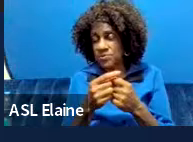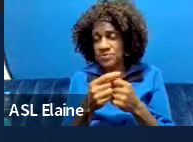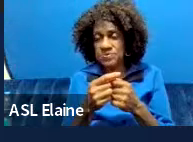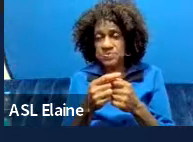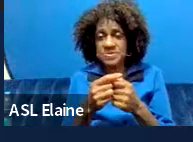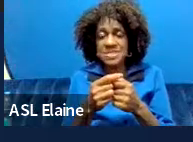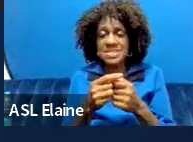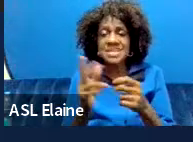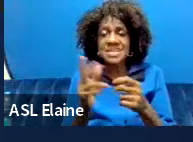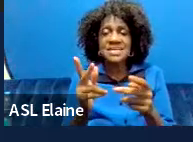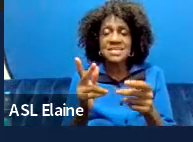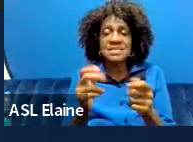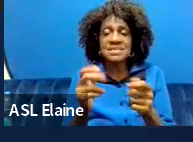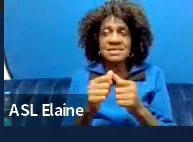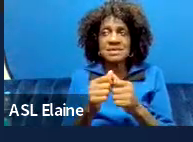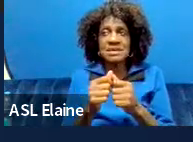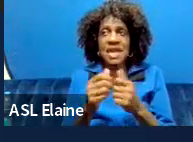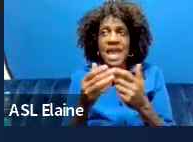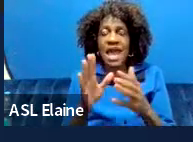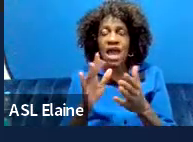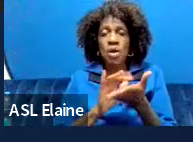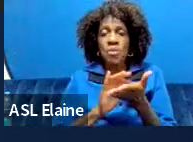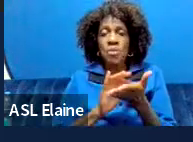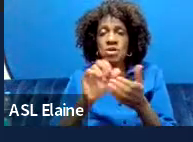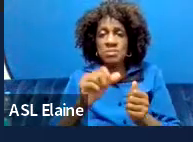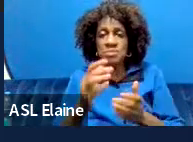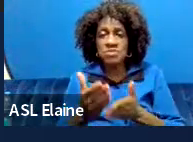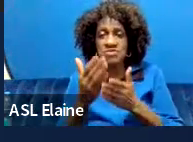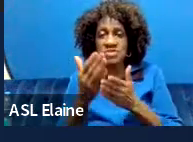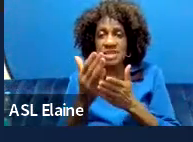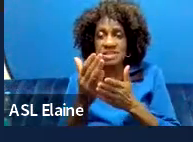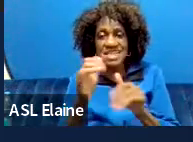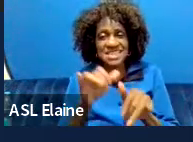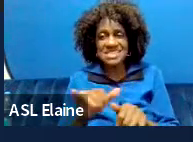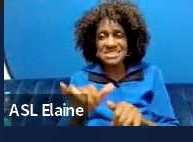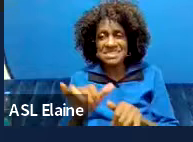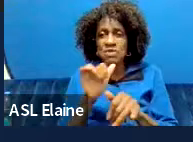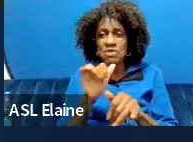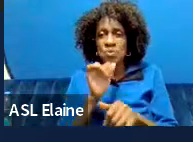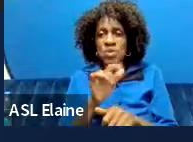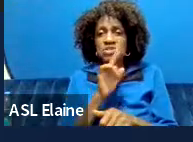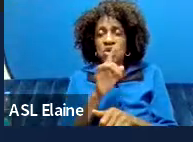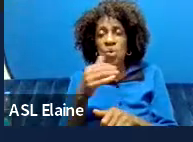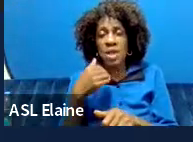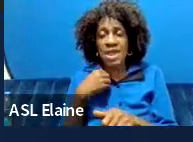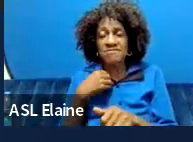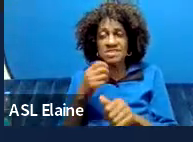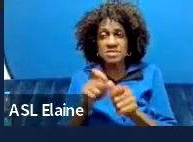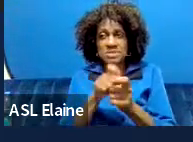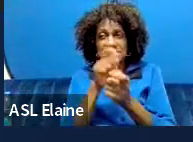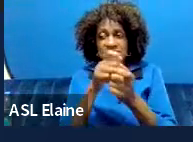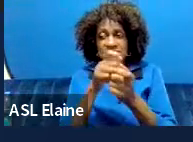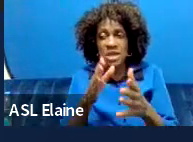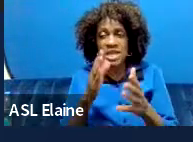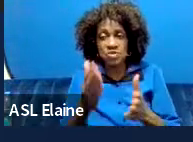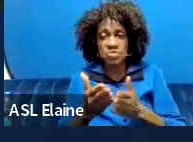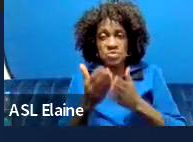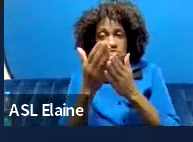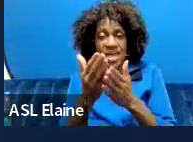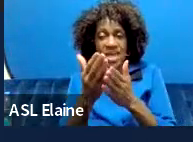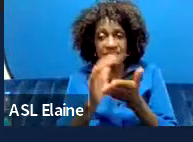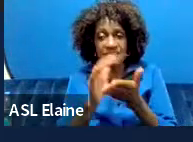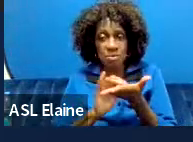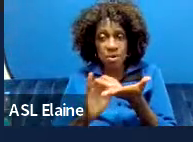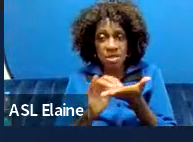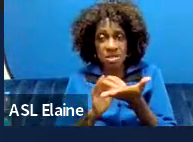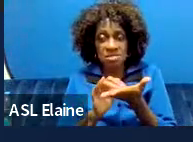the type of method, the way that Braille could be provided. The standards really don't have a specific method for how you provide the Braille.